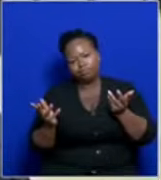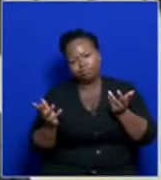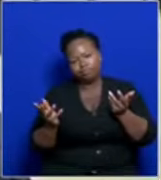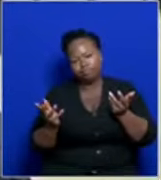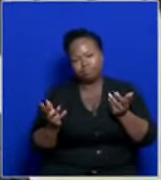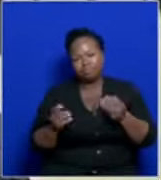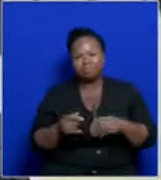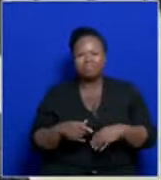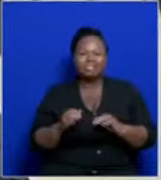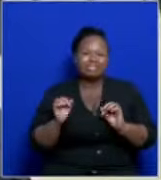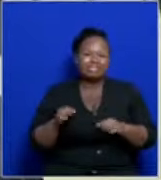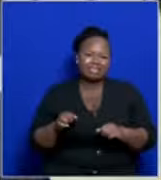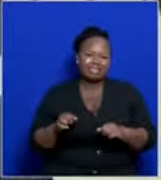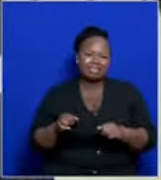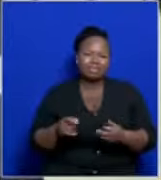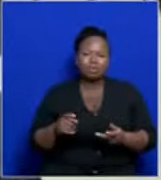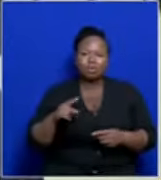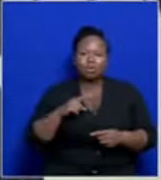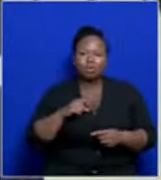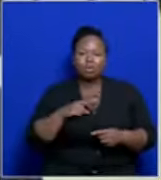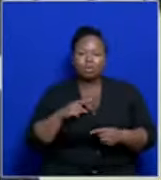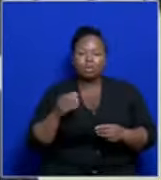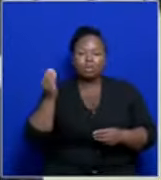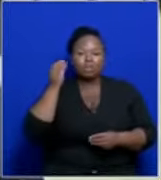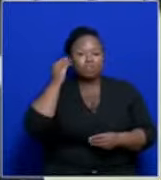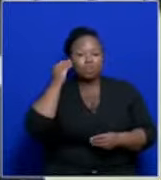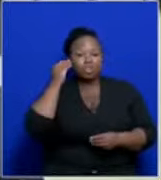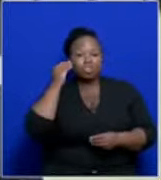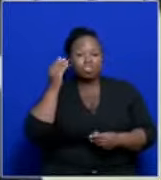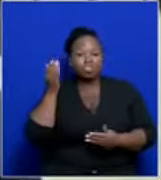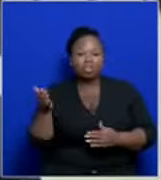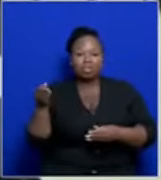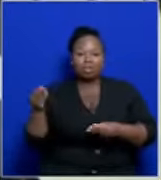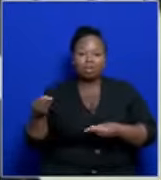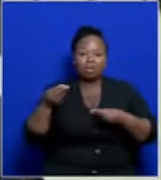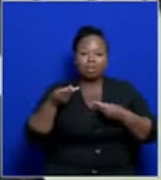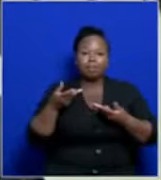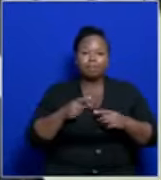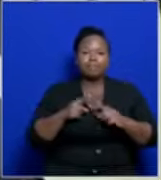with little information, and we are suffering with